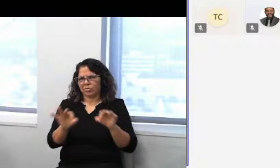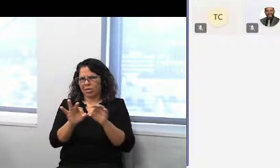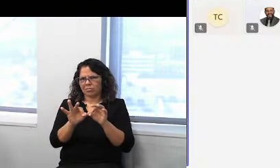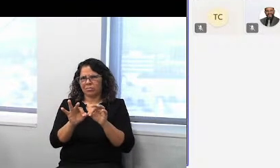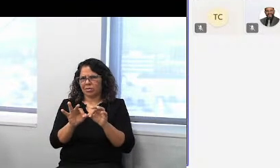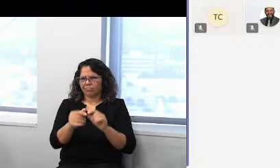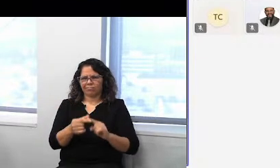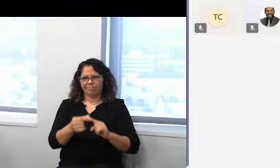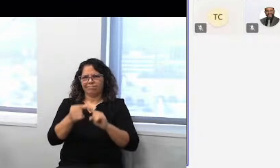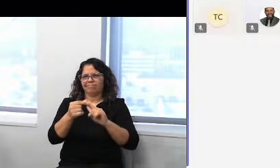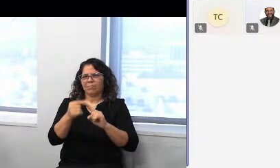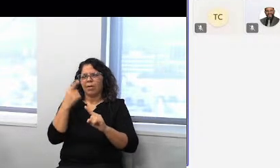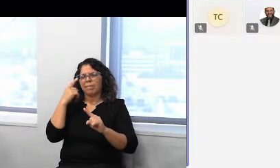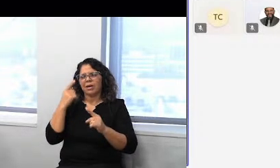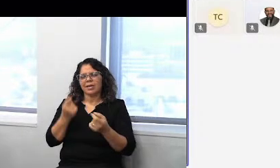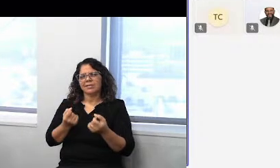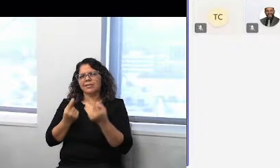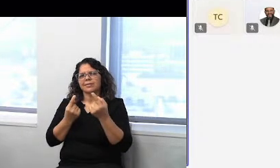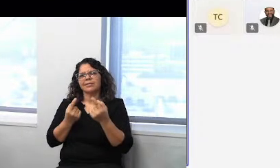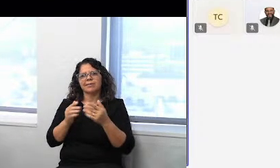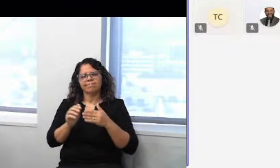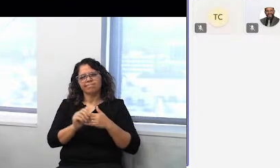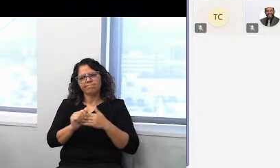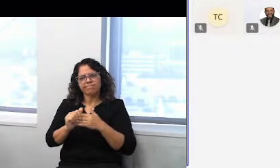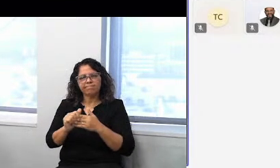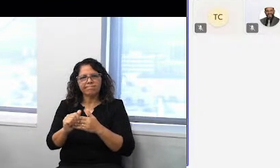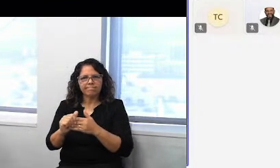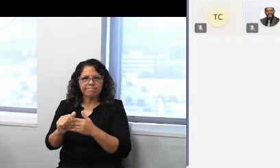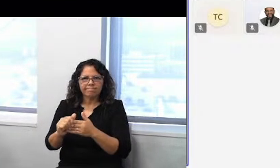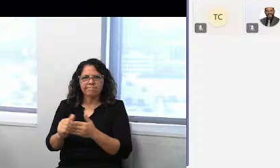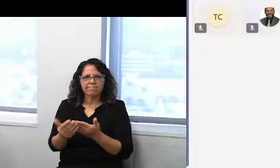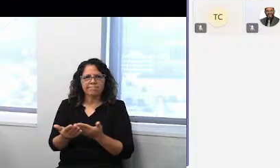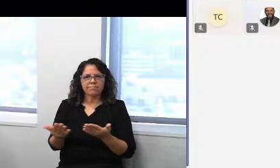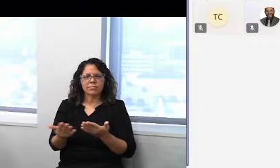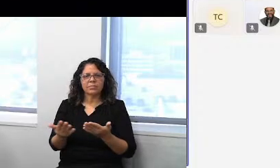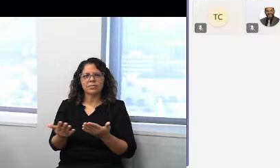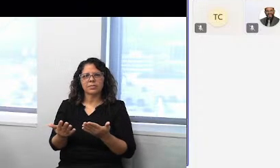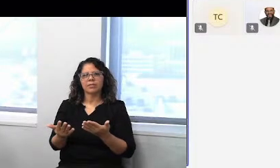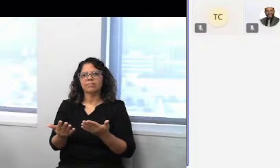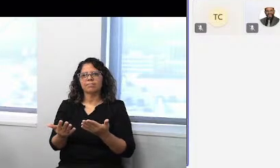understand the direction of the entire energy footprint in Puerto Rico.